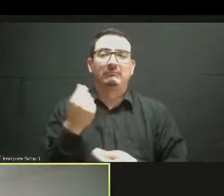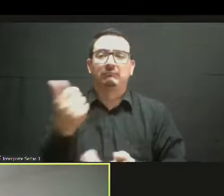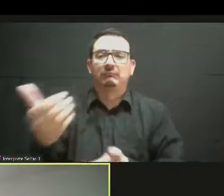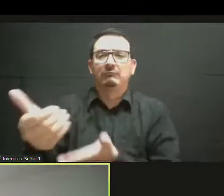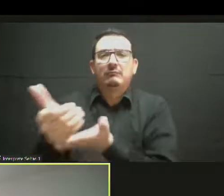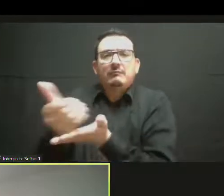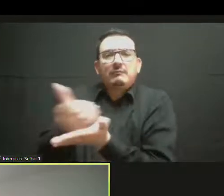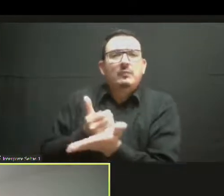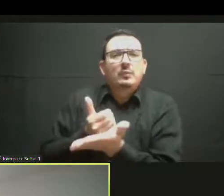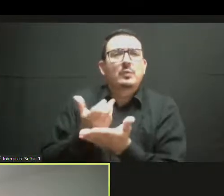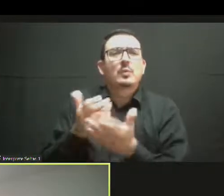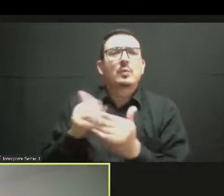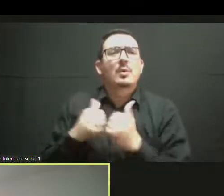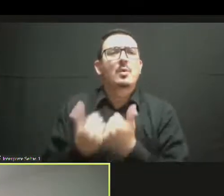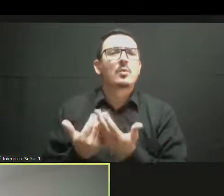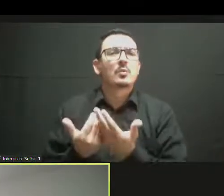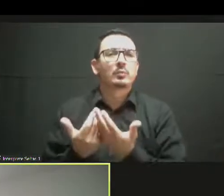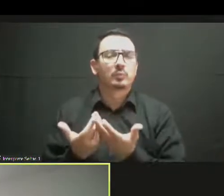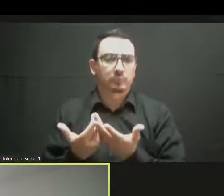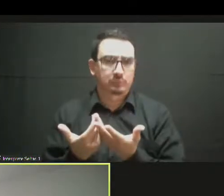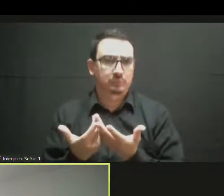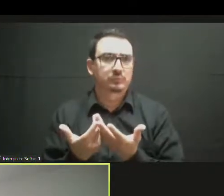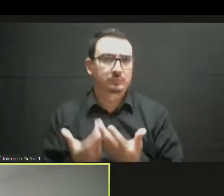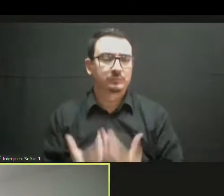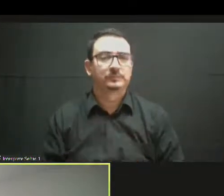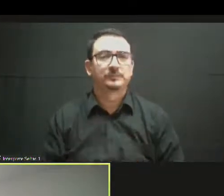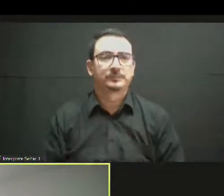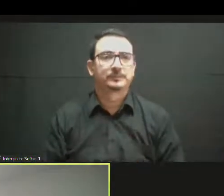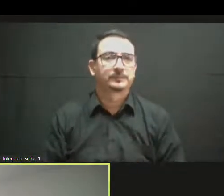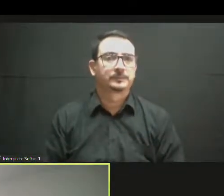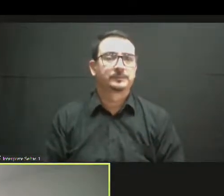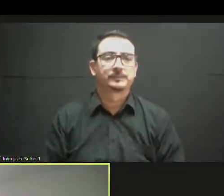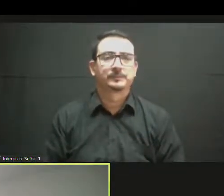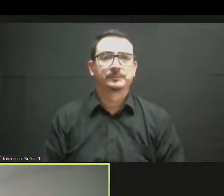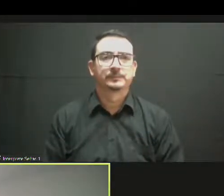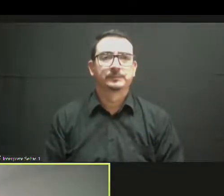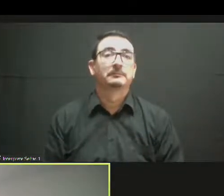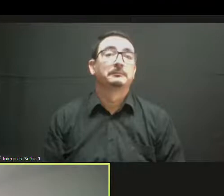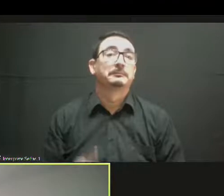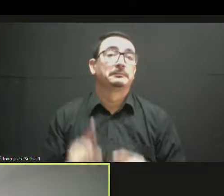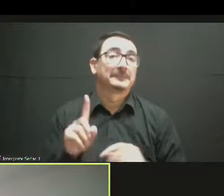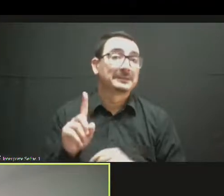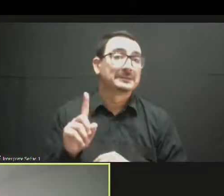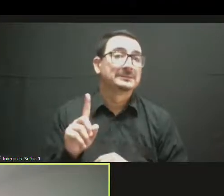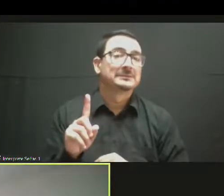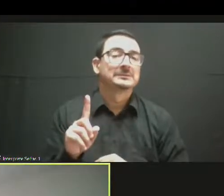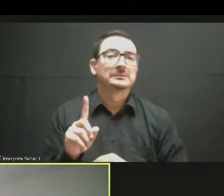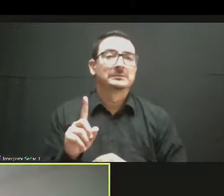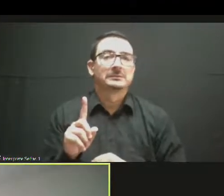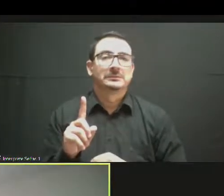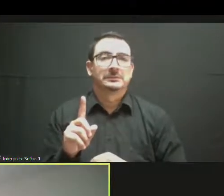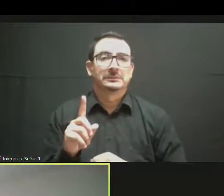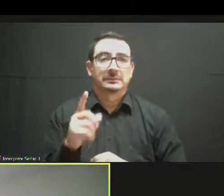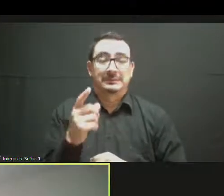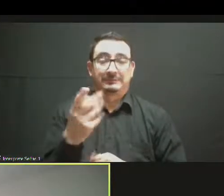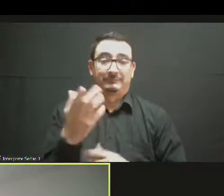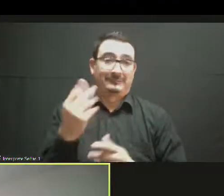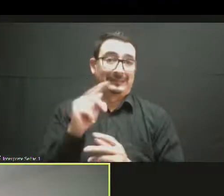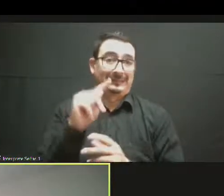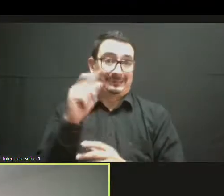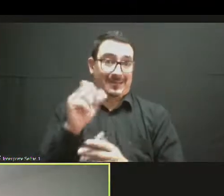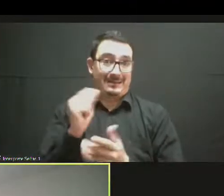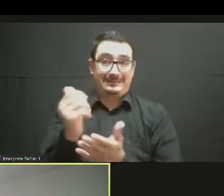tax exemption regime. And most of it obviously linked with the talent development strategy that we definitely has to